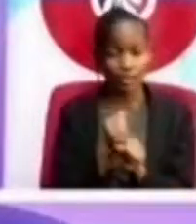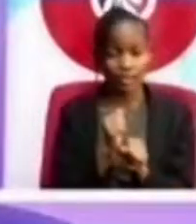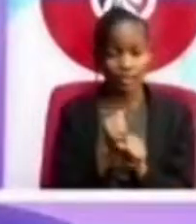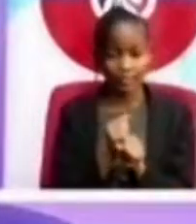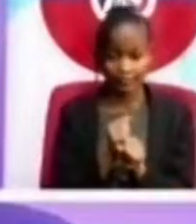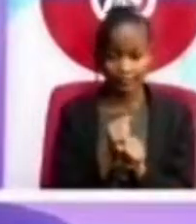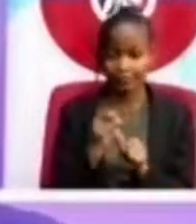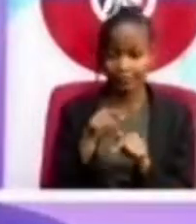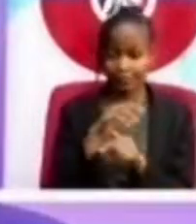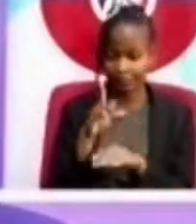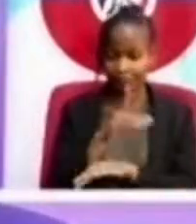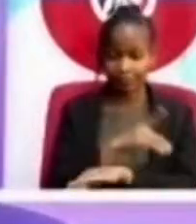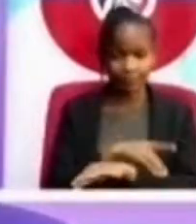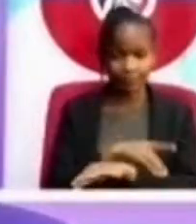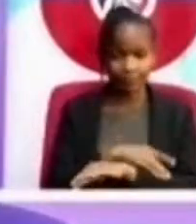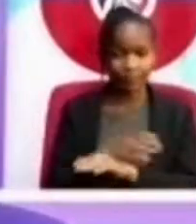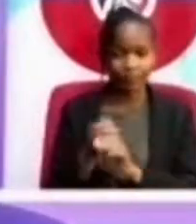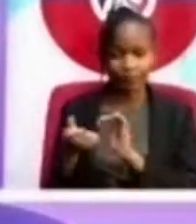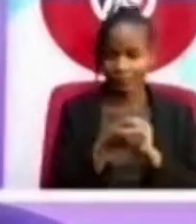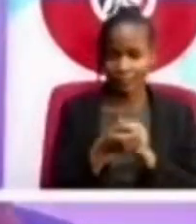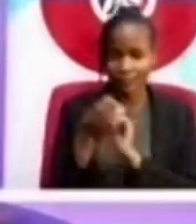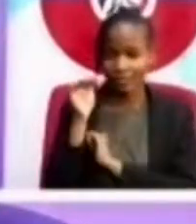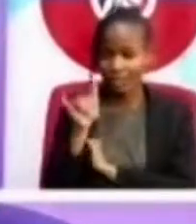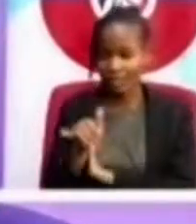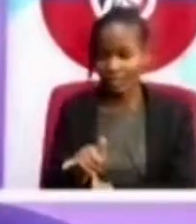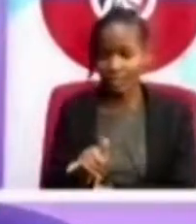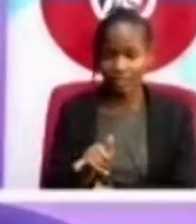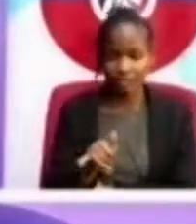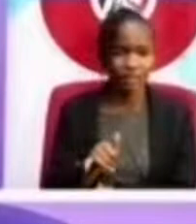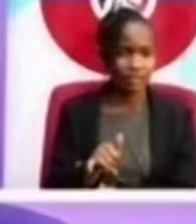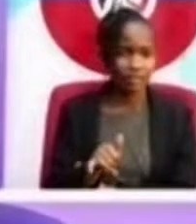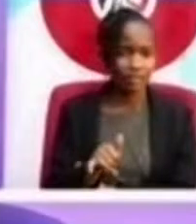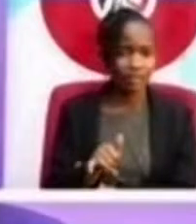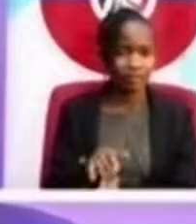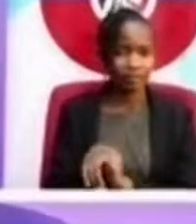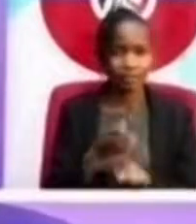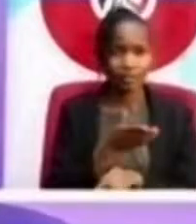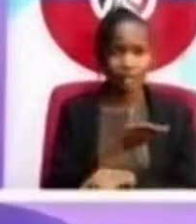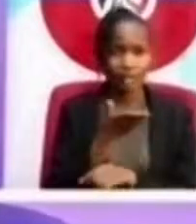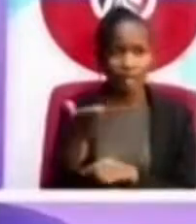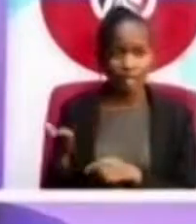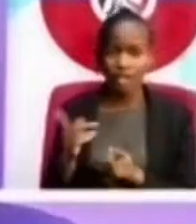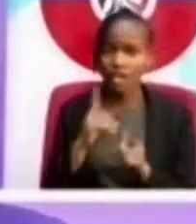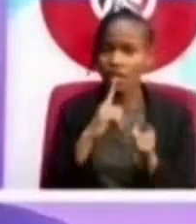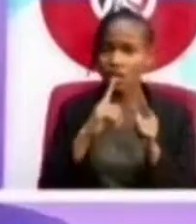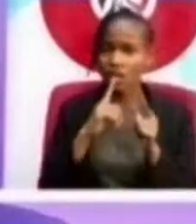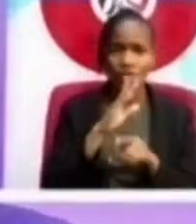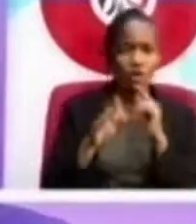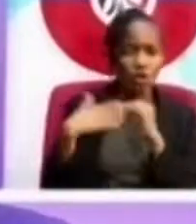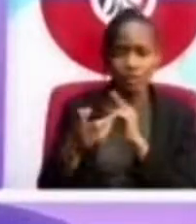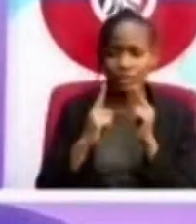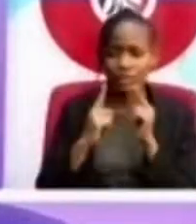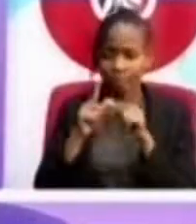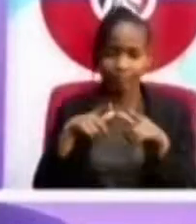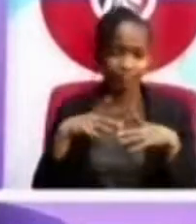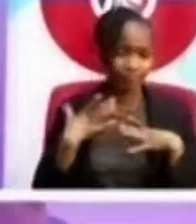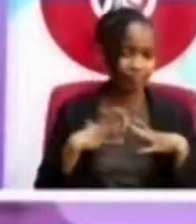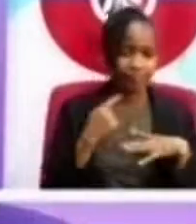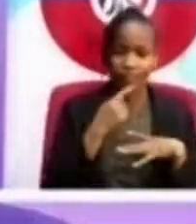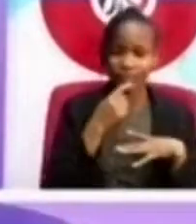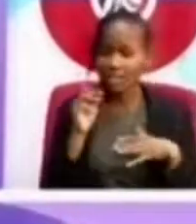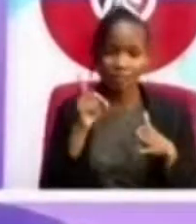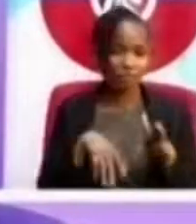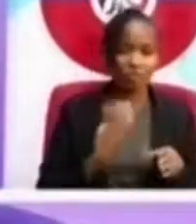very engaging. You have seen, we are out there always talking to people and telling them what we do,